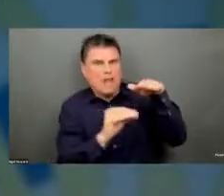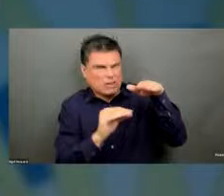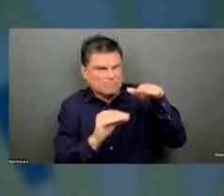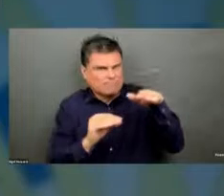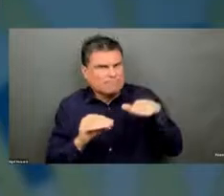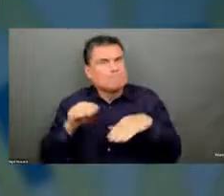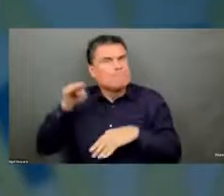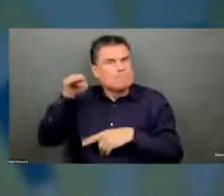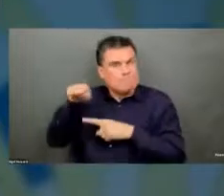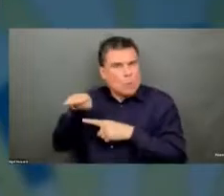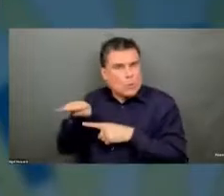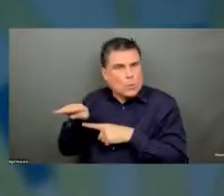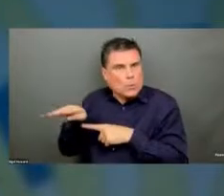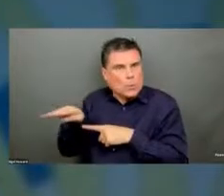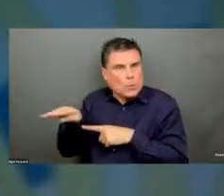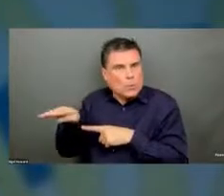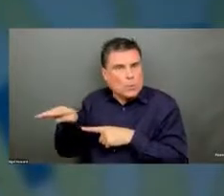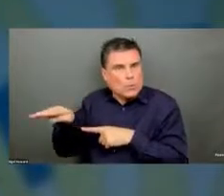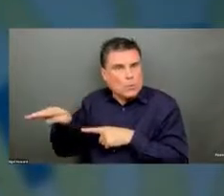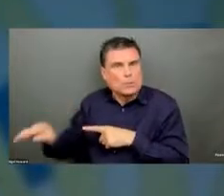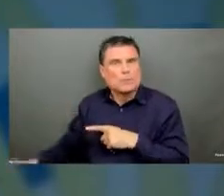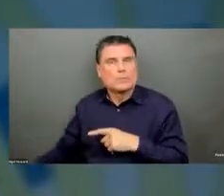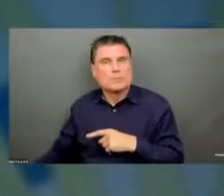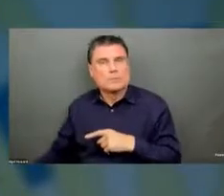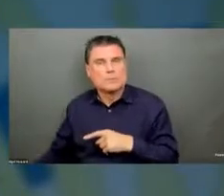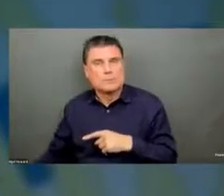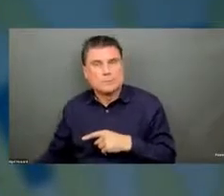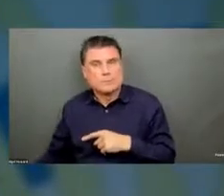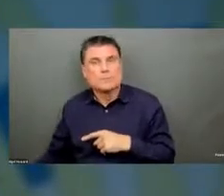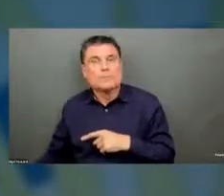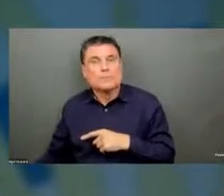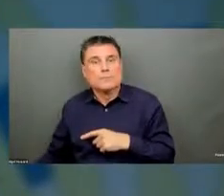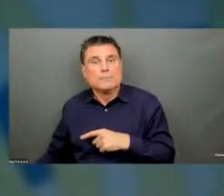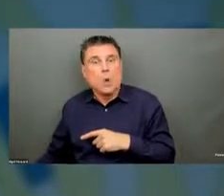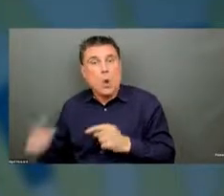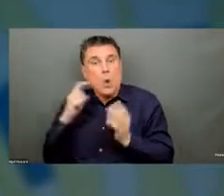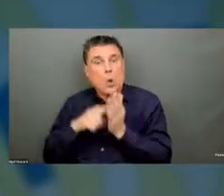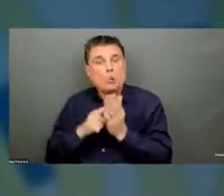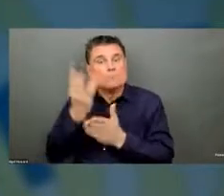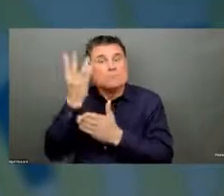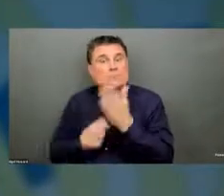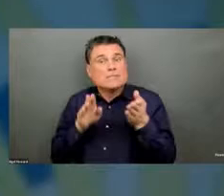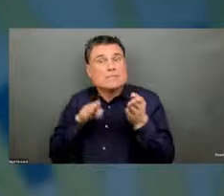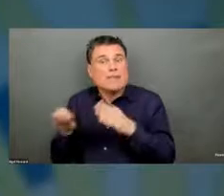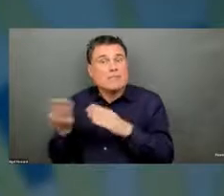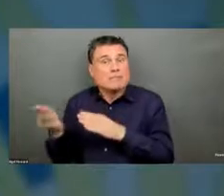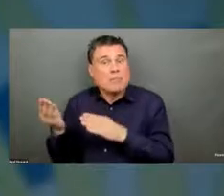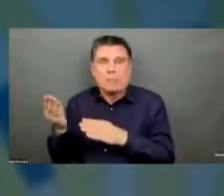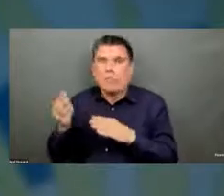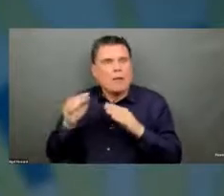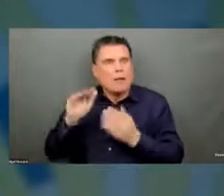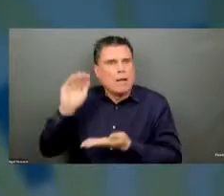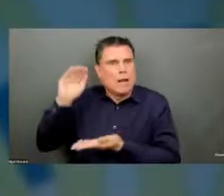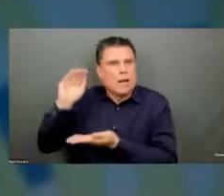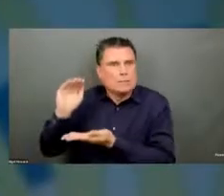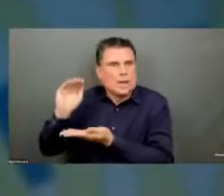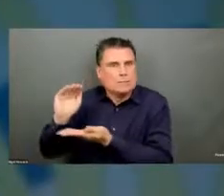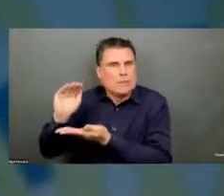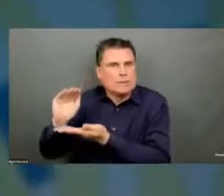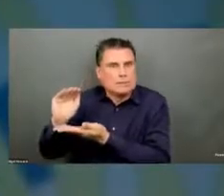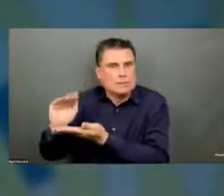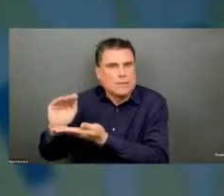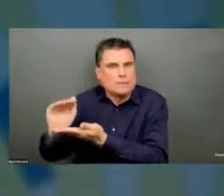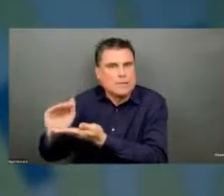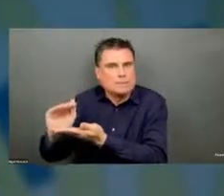number of people who are dying from COVID-19 has also decreased dramatically. So those curves are starting to separate.